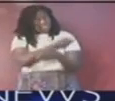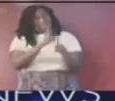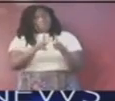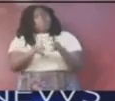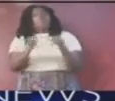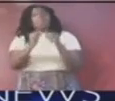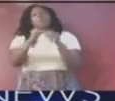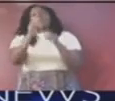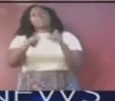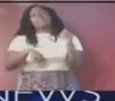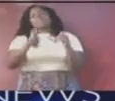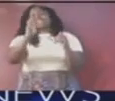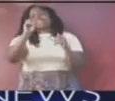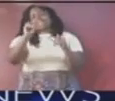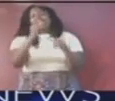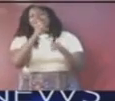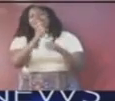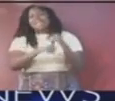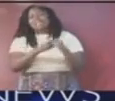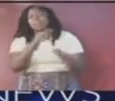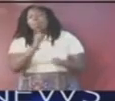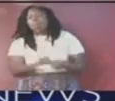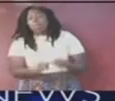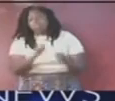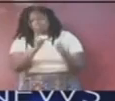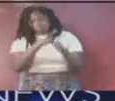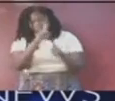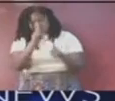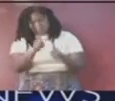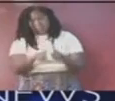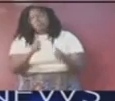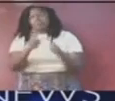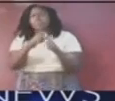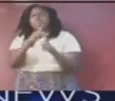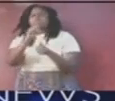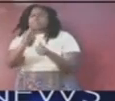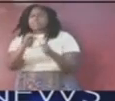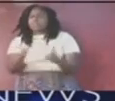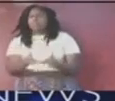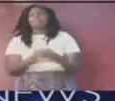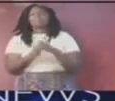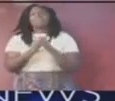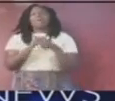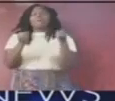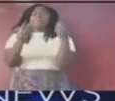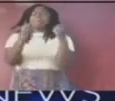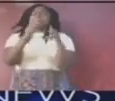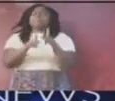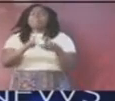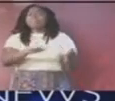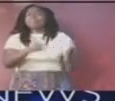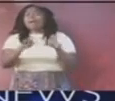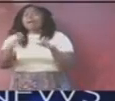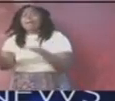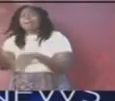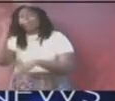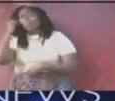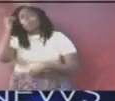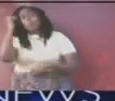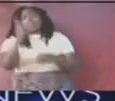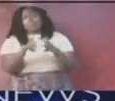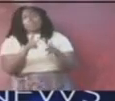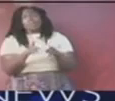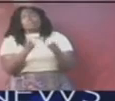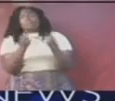about the parallel healthcare system. What happened? A lot of people are dying, as you said, at home, and people now are a bit cautious and a bit